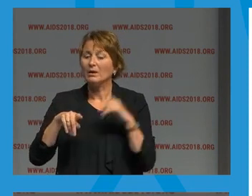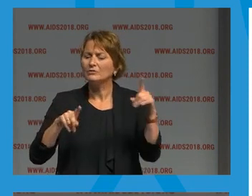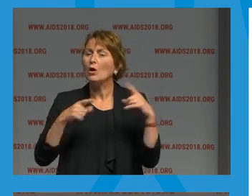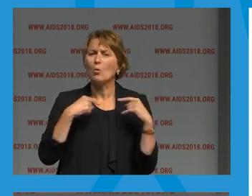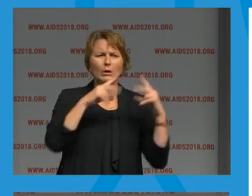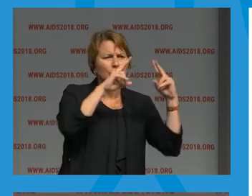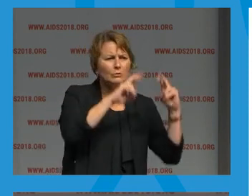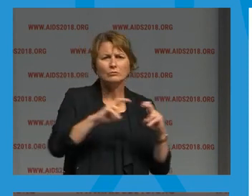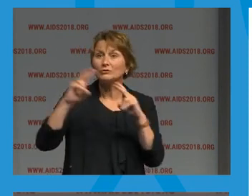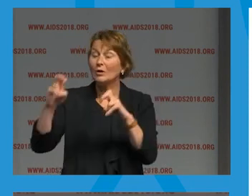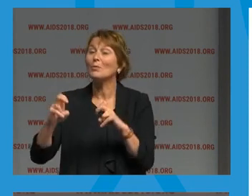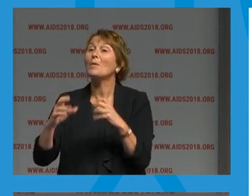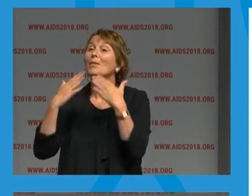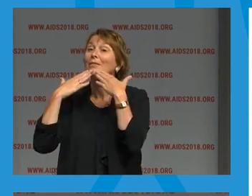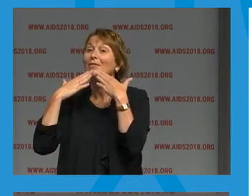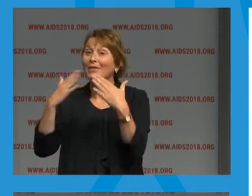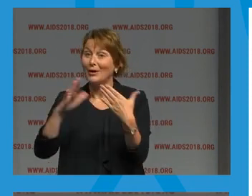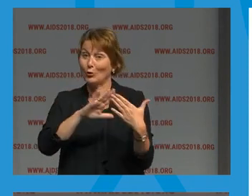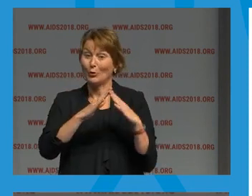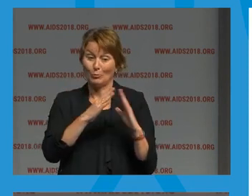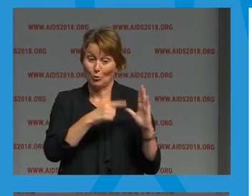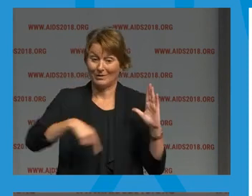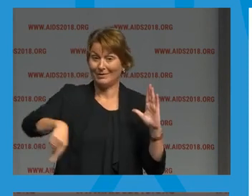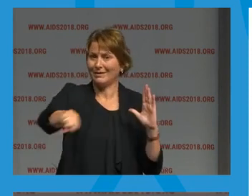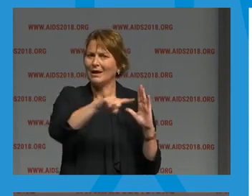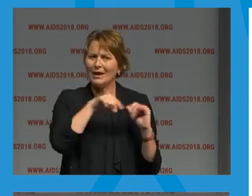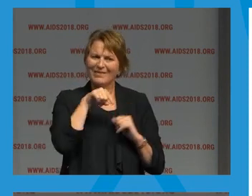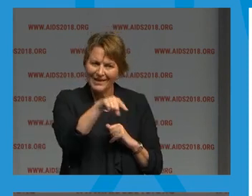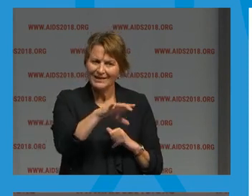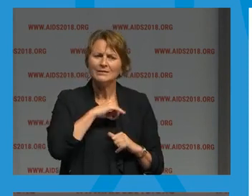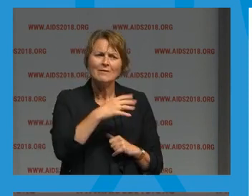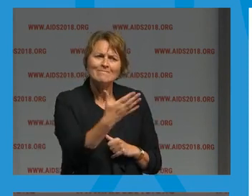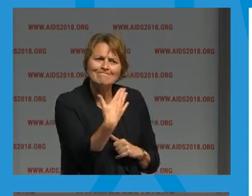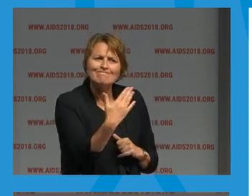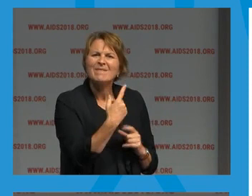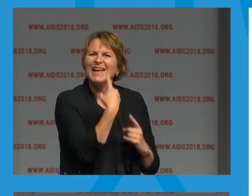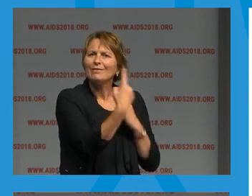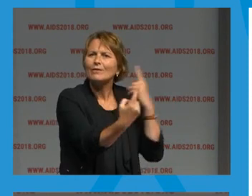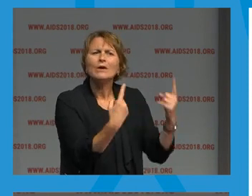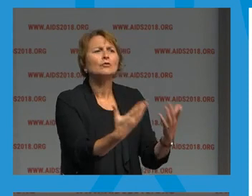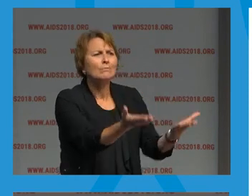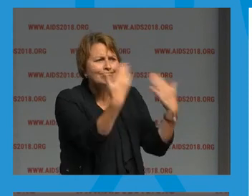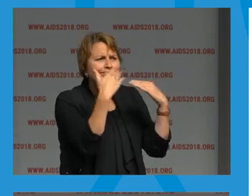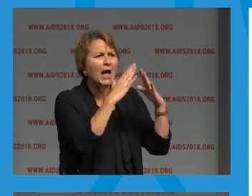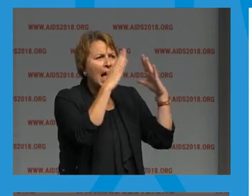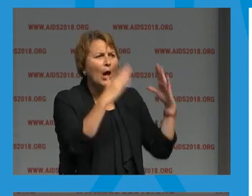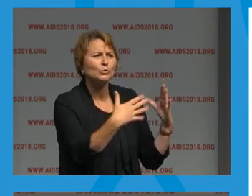happen, but I want to thank the people at the community who let these individuals into their households